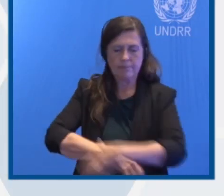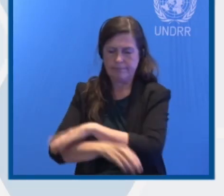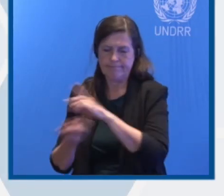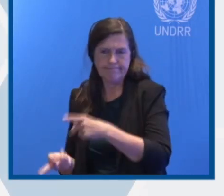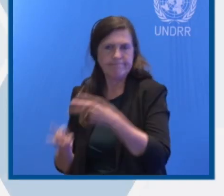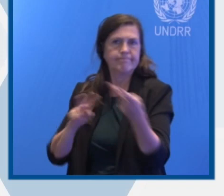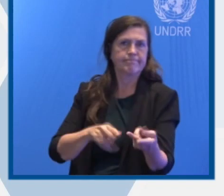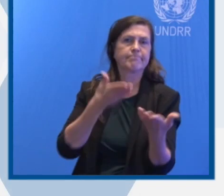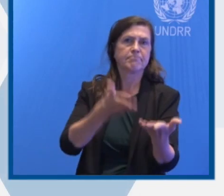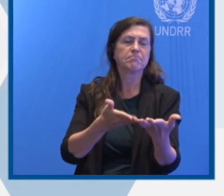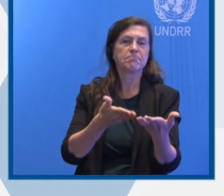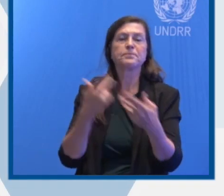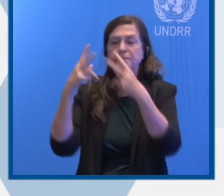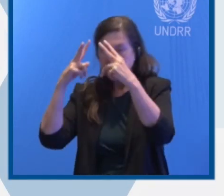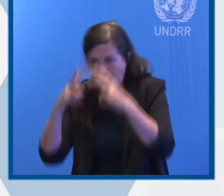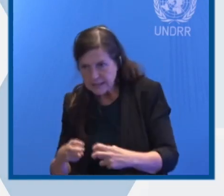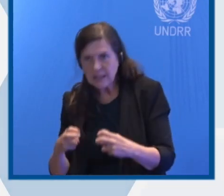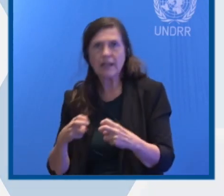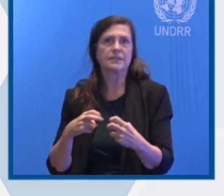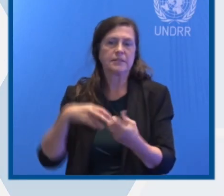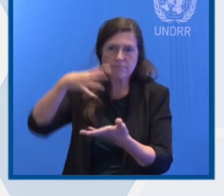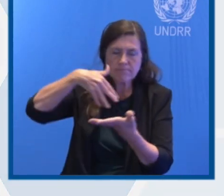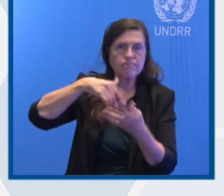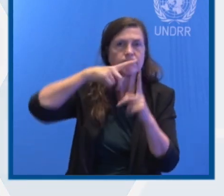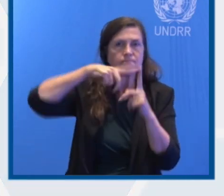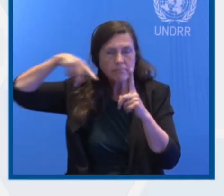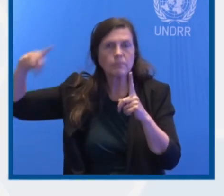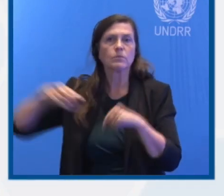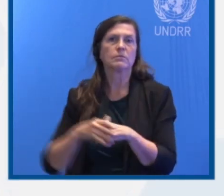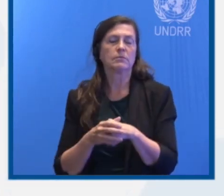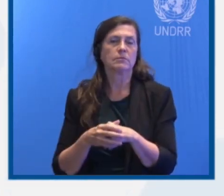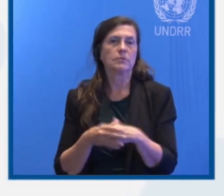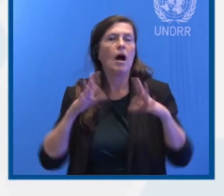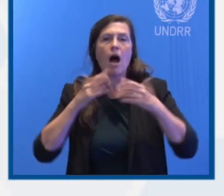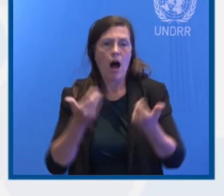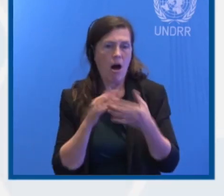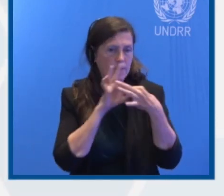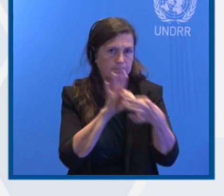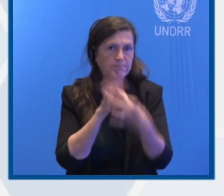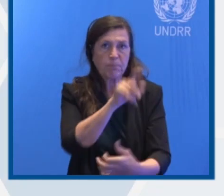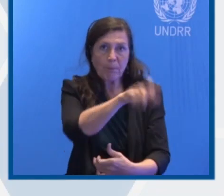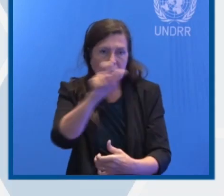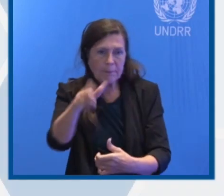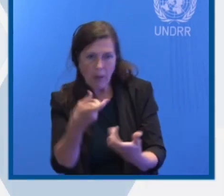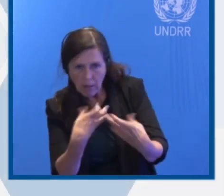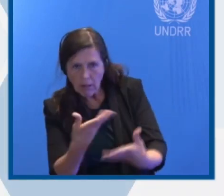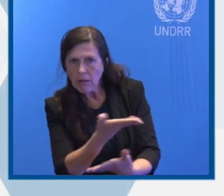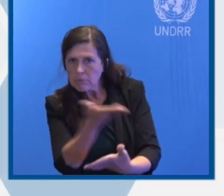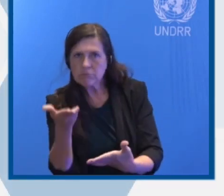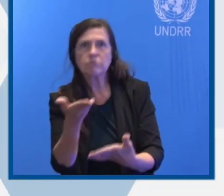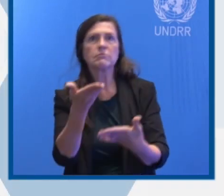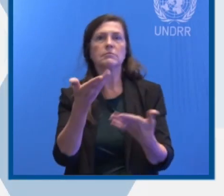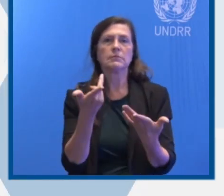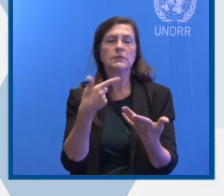sophisticated analytics? How do we hear people's voices in this? How do we have an integrated approach so that